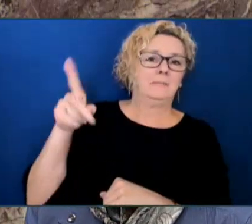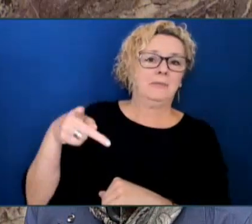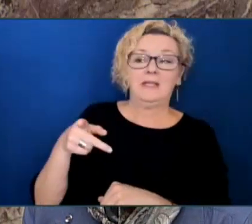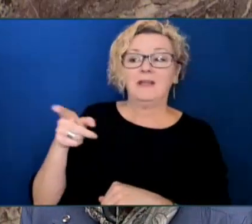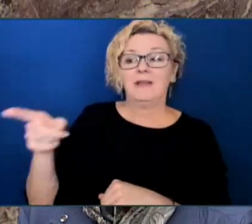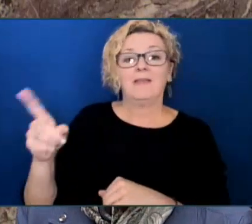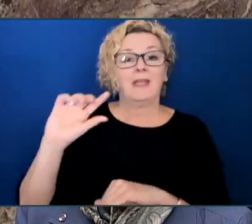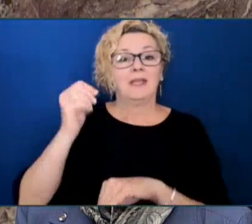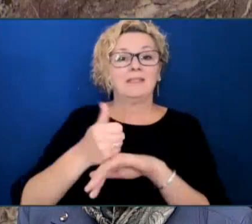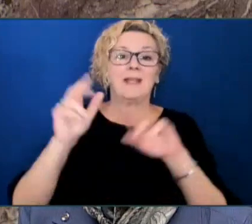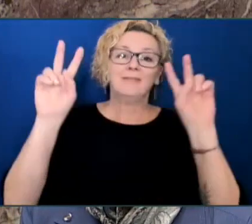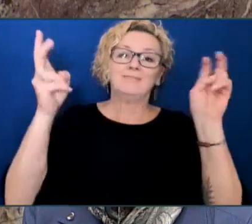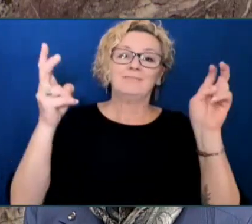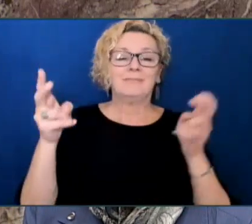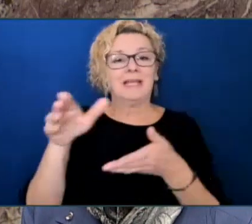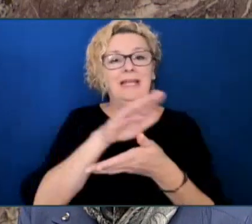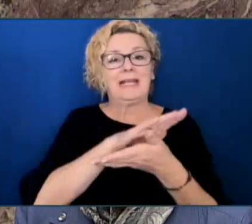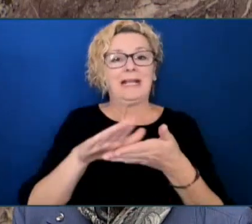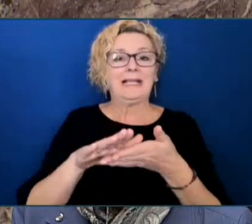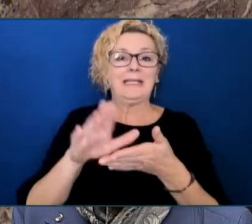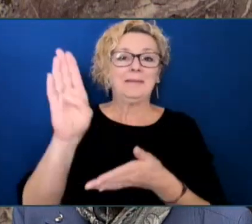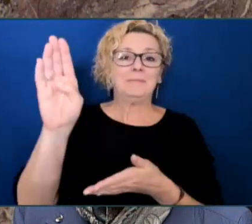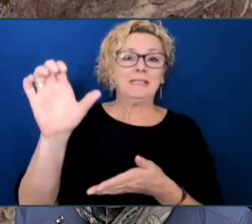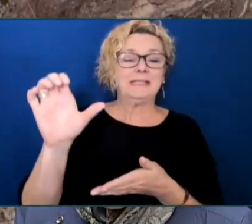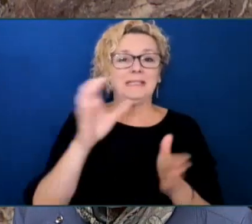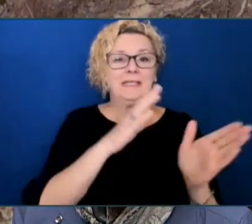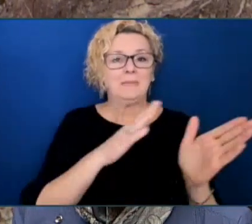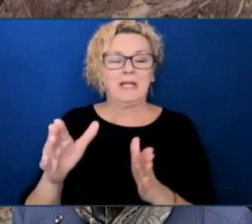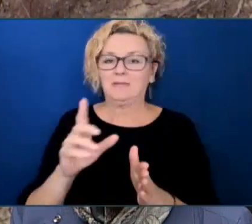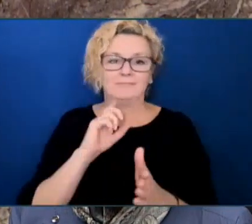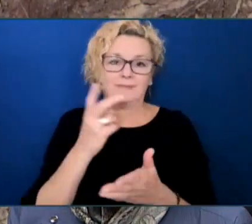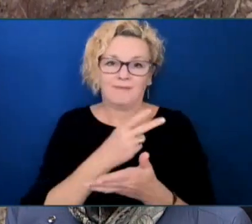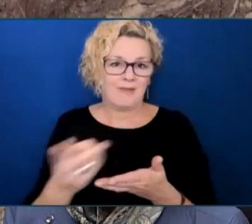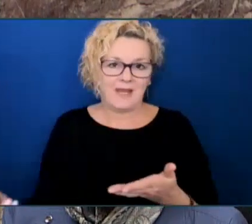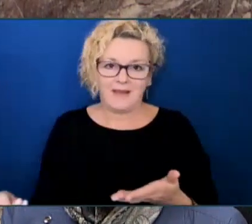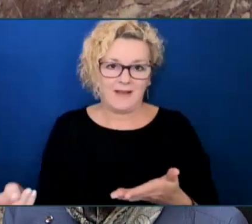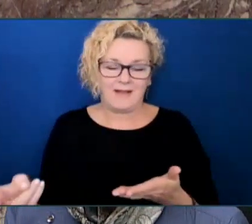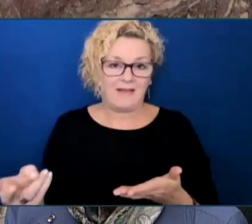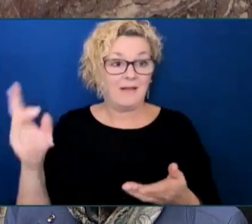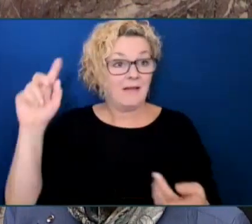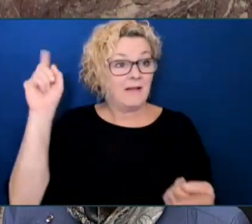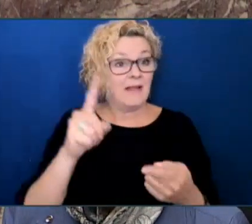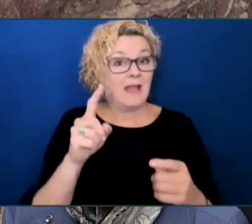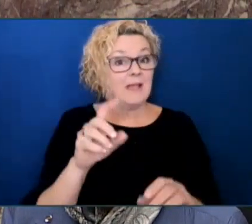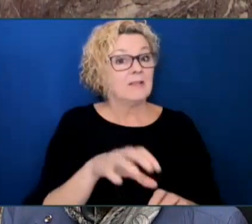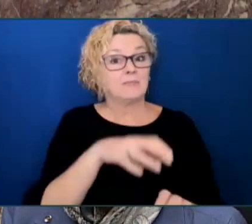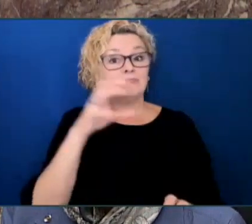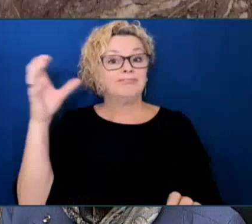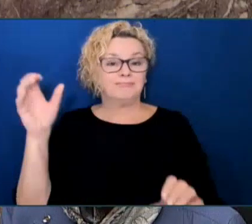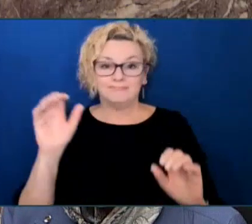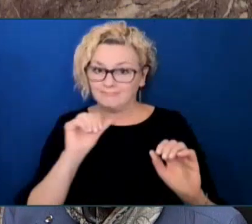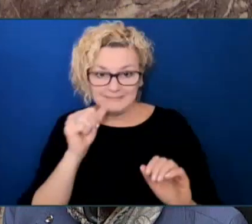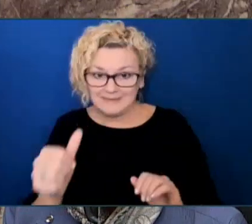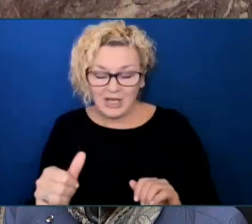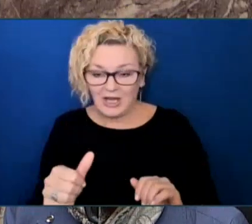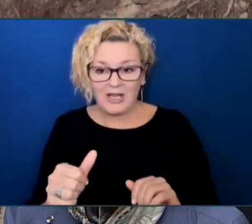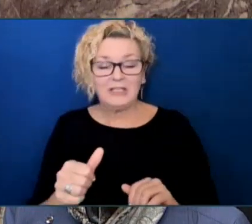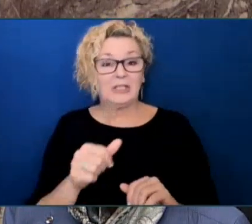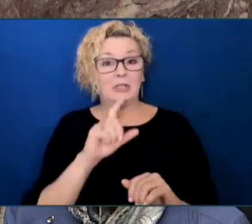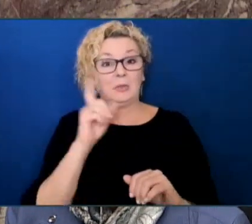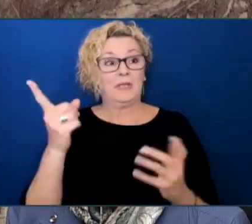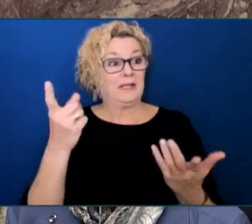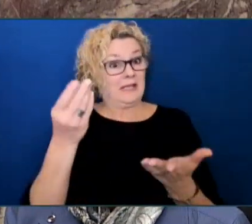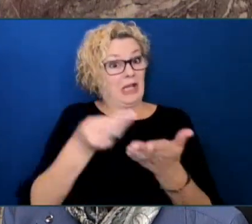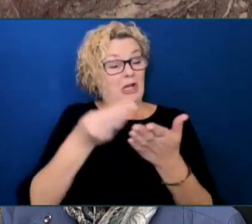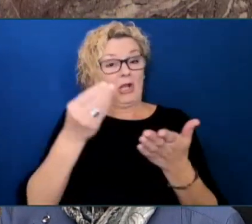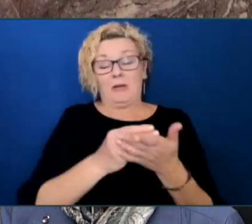is a complete failure on emissions and an economic disaster that will see average household incomes plummet